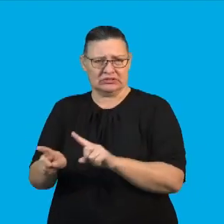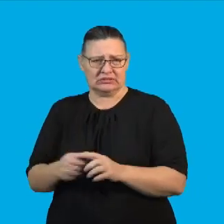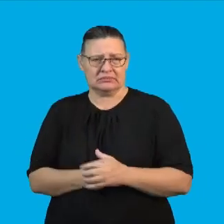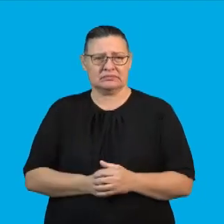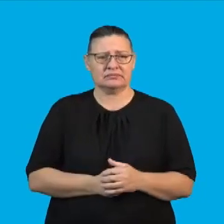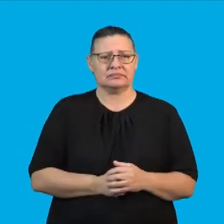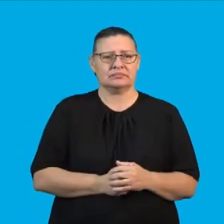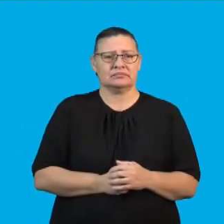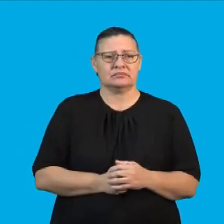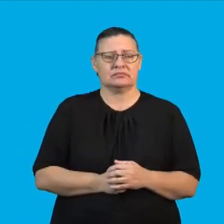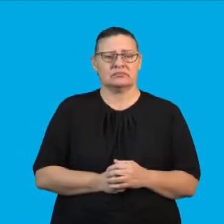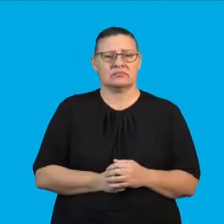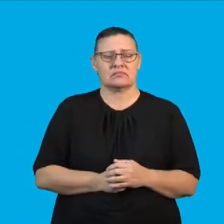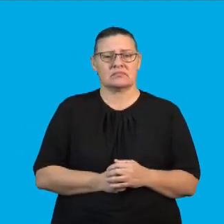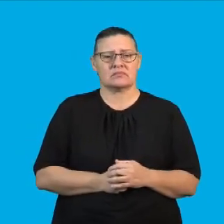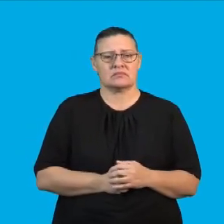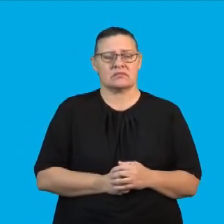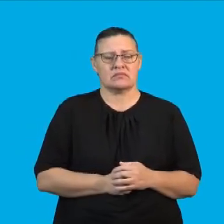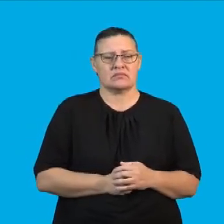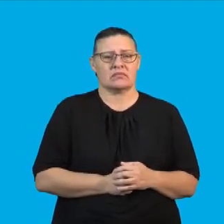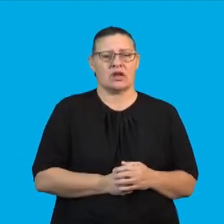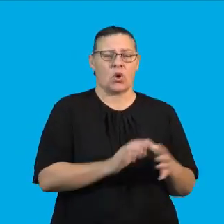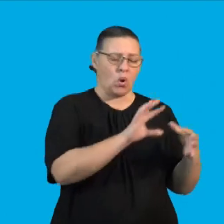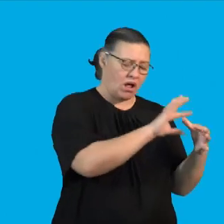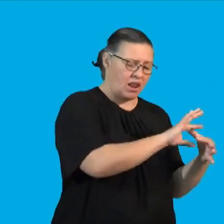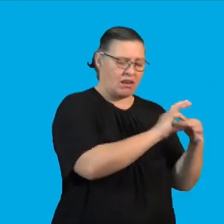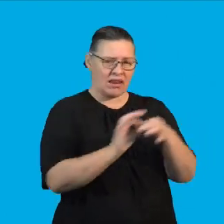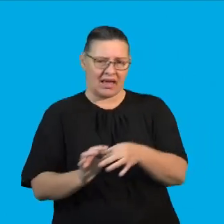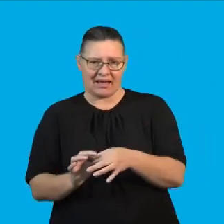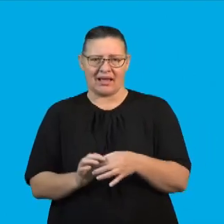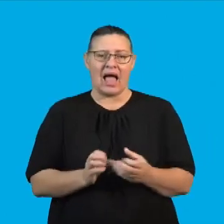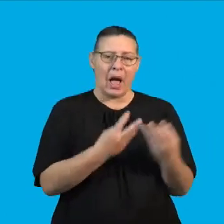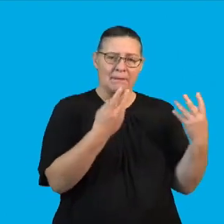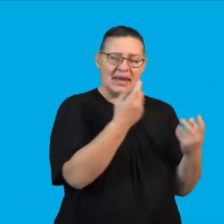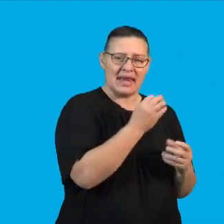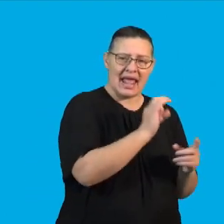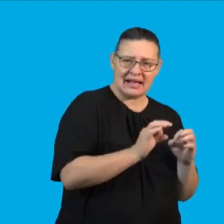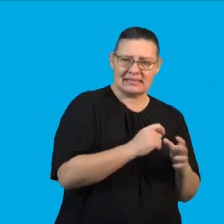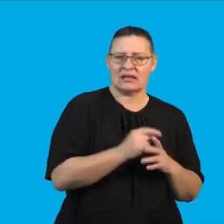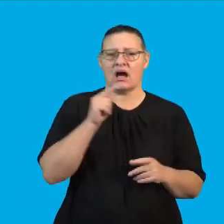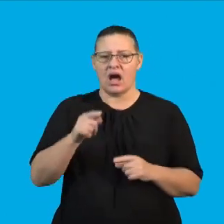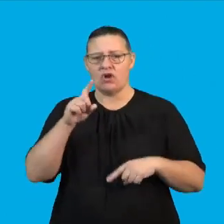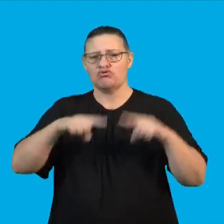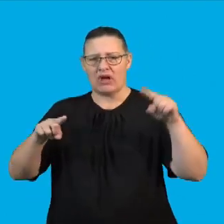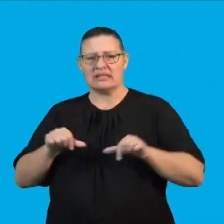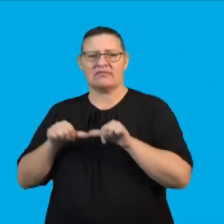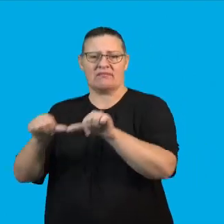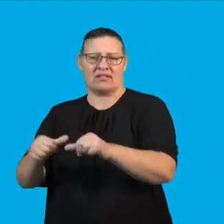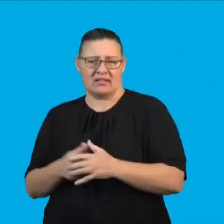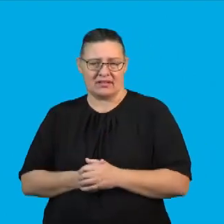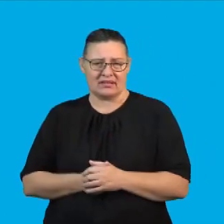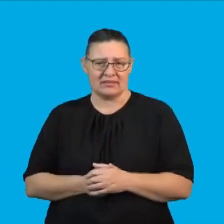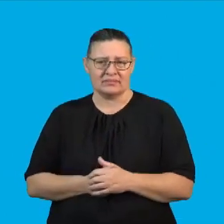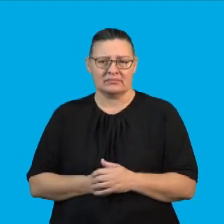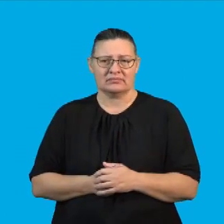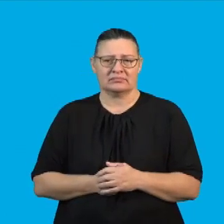to the young. This is for 4 marks. So you must now link at the number of eggs and also